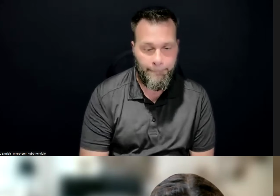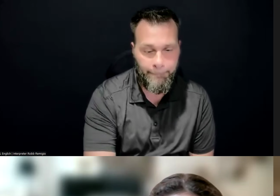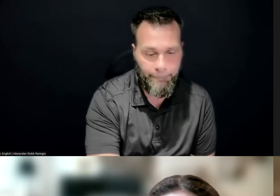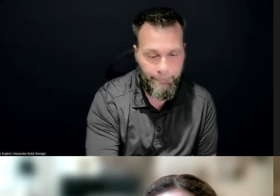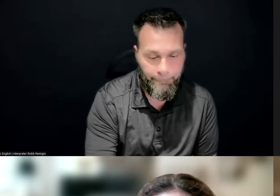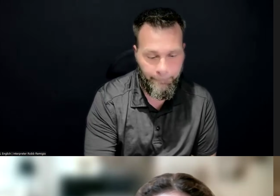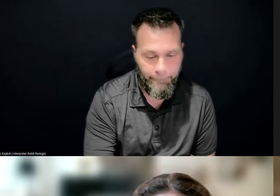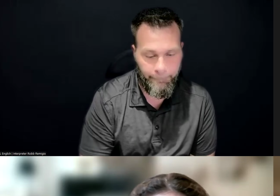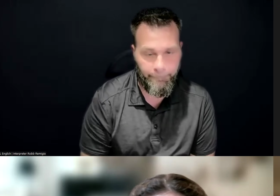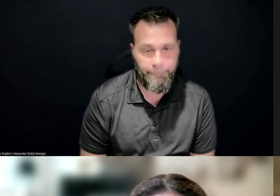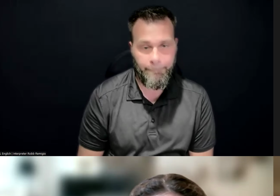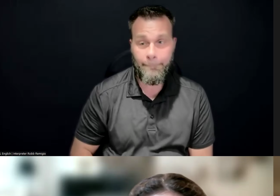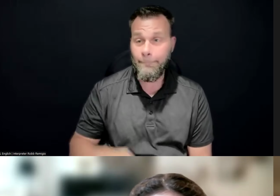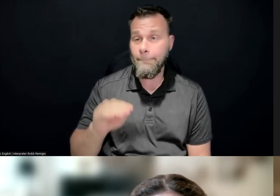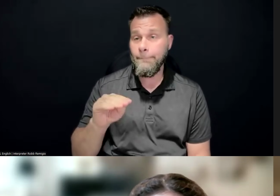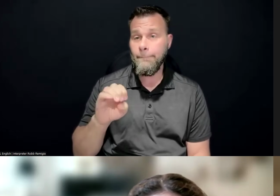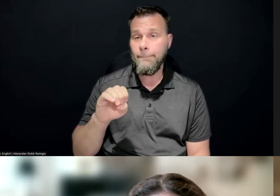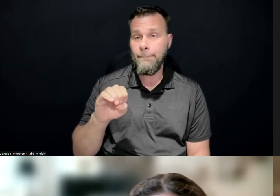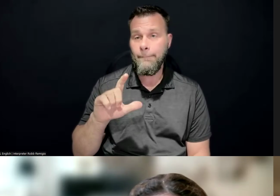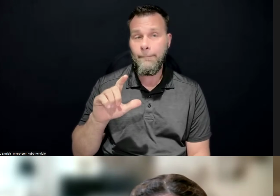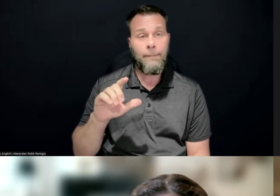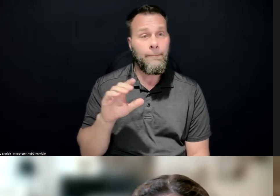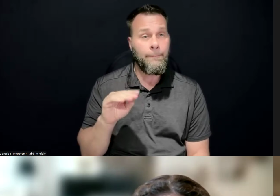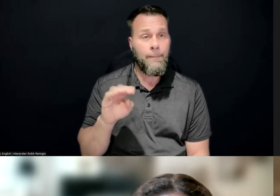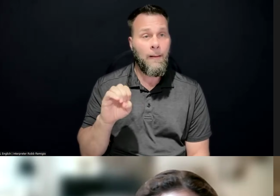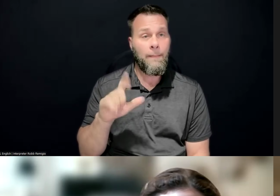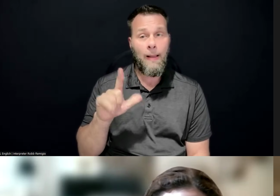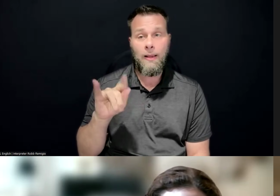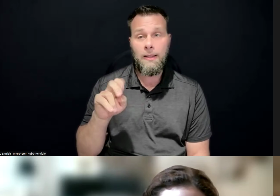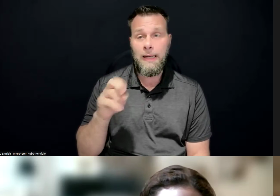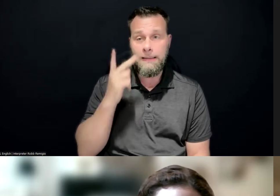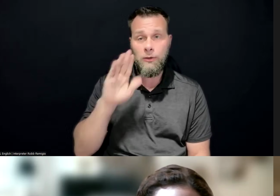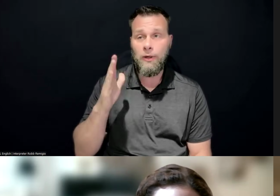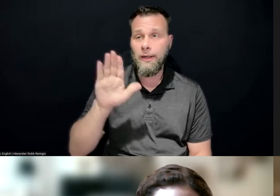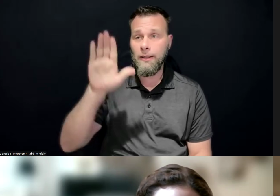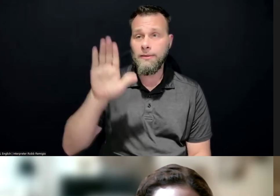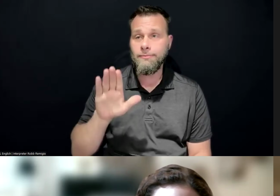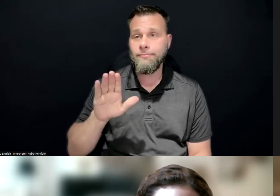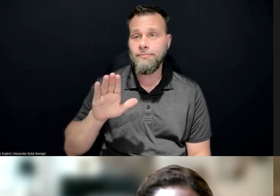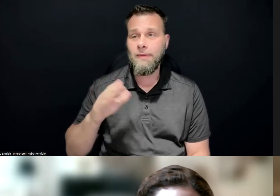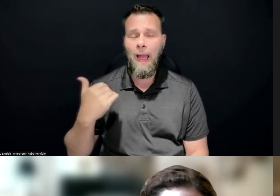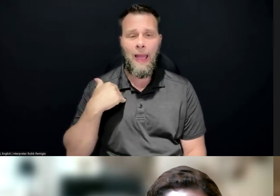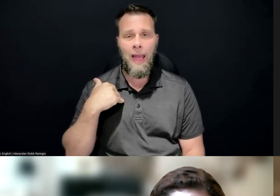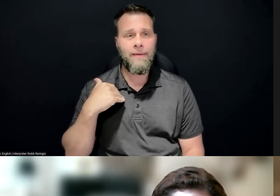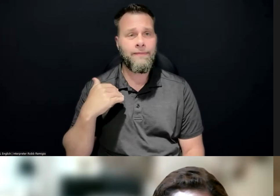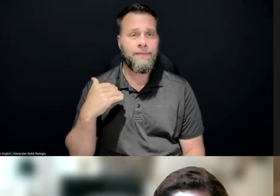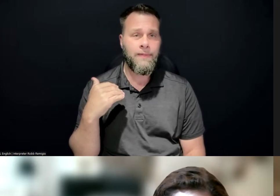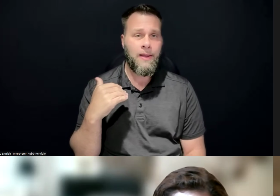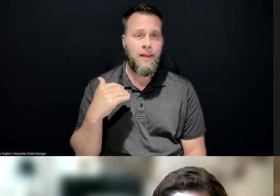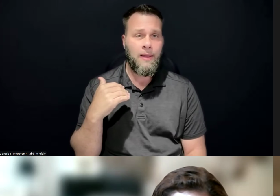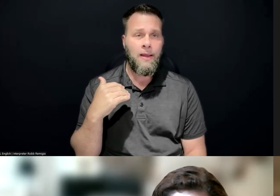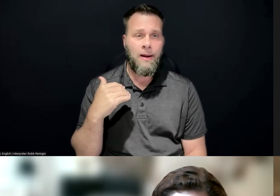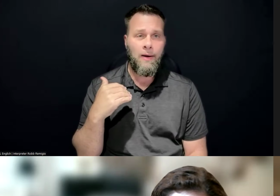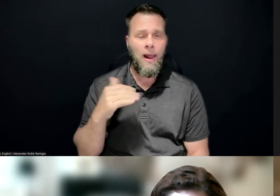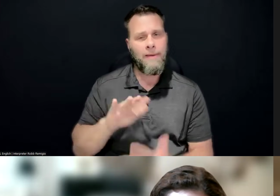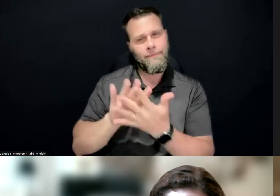And I see Melanie with your hand. Hi, this is a bit of a vague question, but it's really interesting to me,